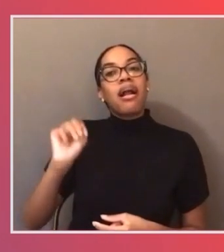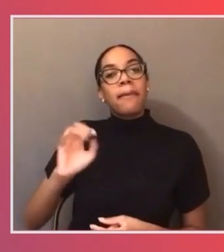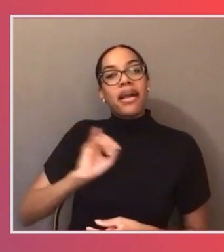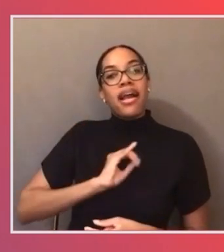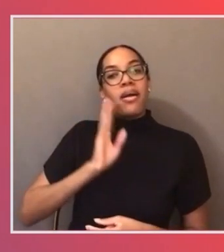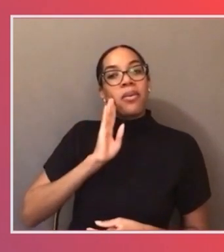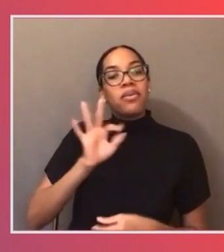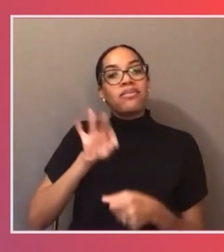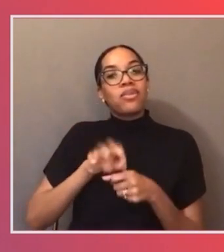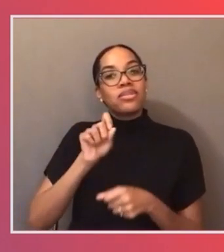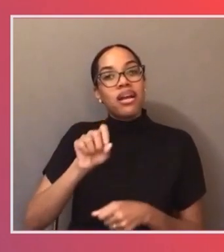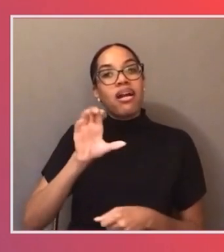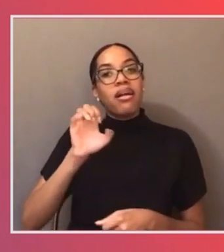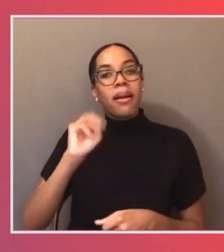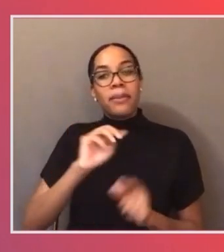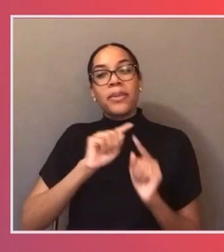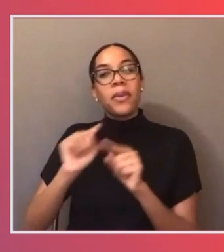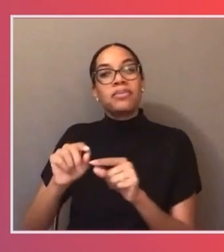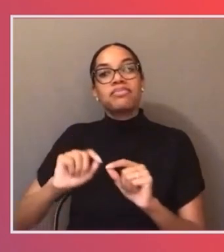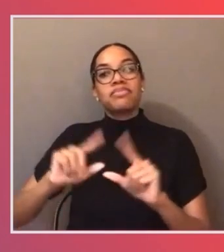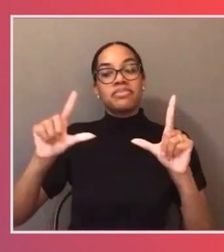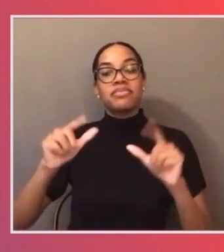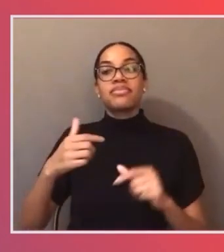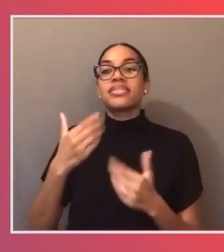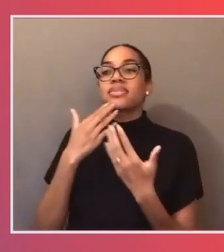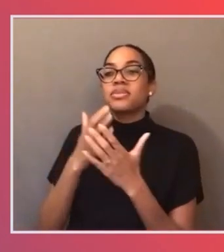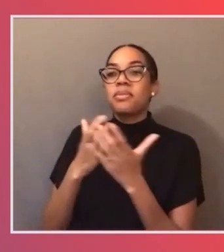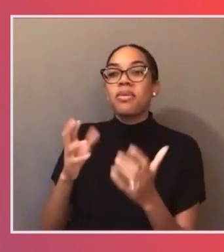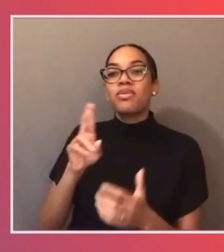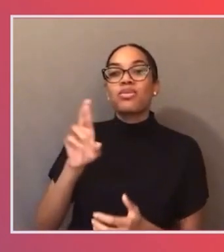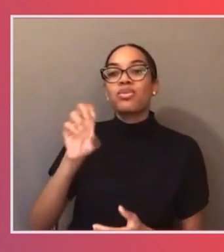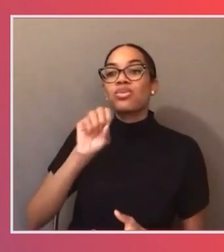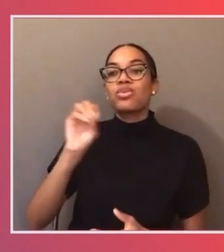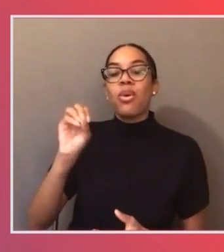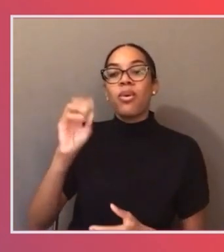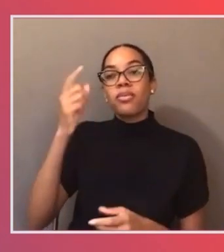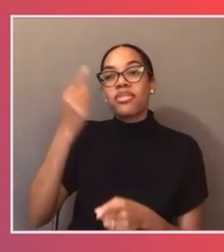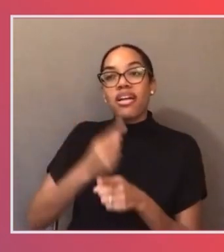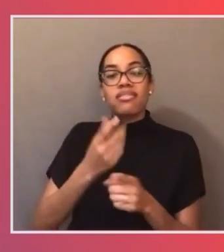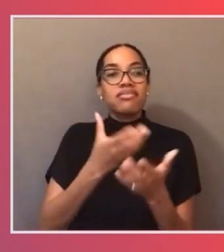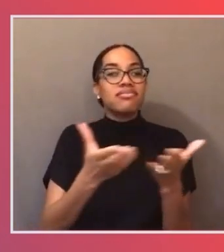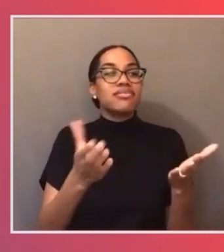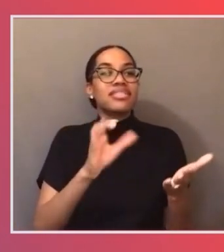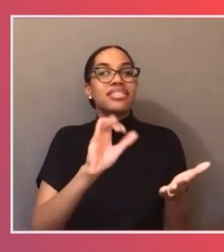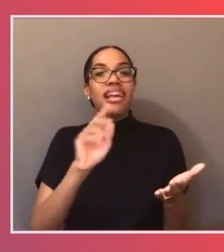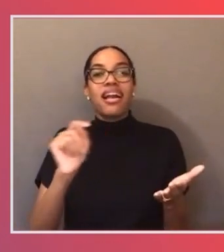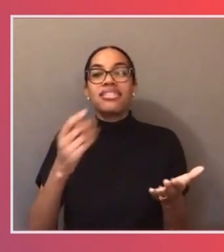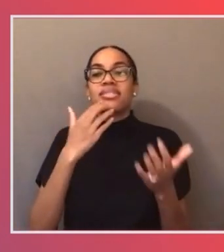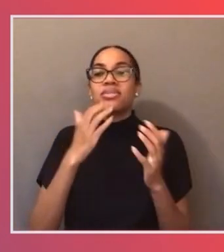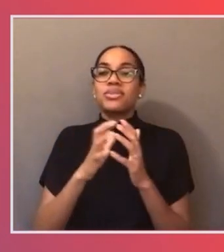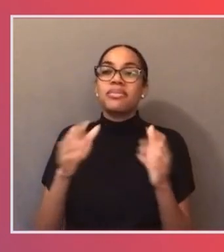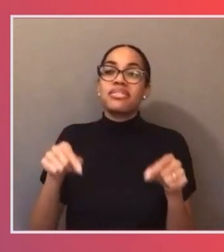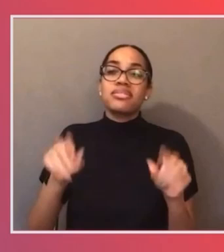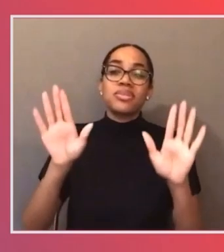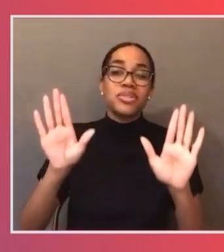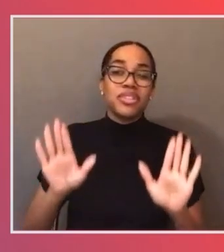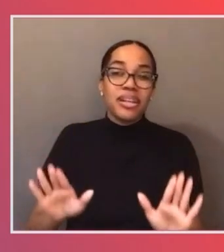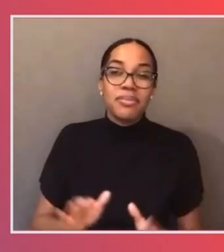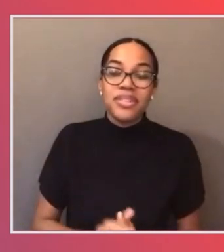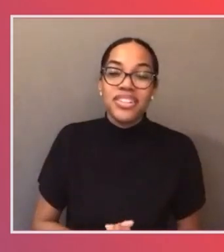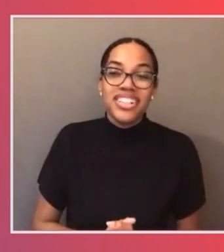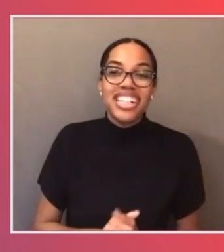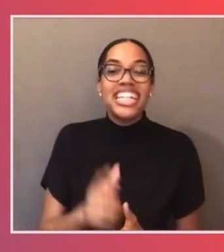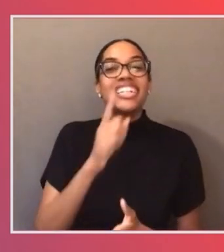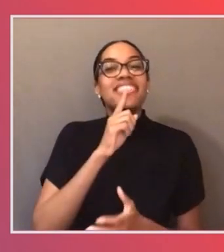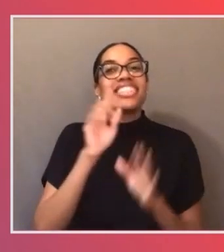brothers and to the entire cast, thank you guys. This was incredible, really incredible. I mean, not only incredible joy, and I'm fanning